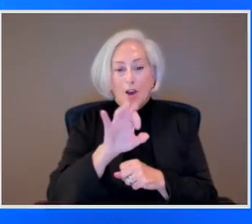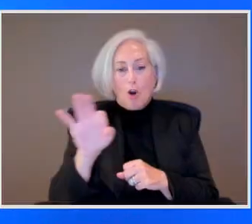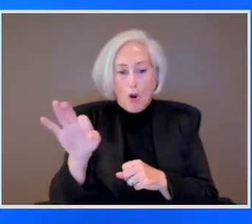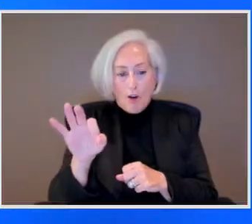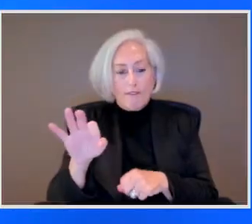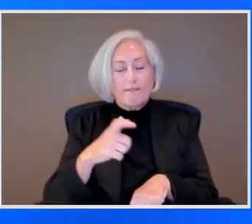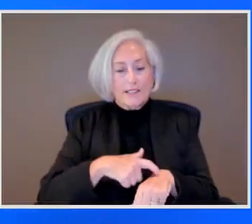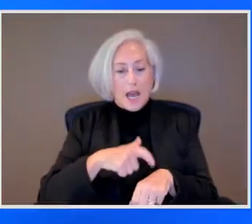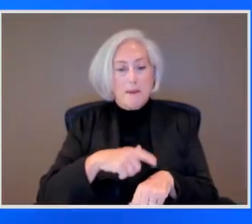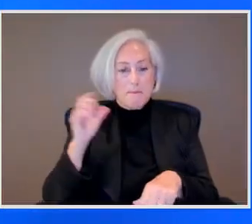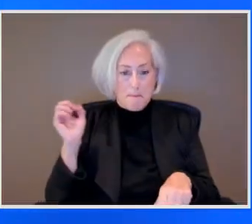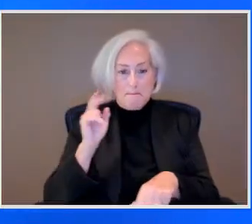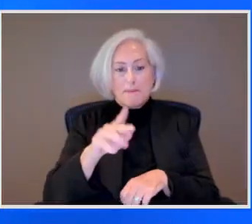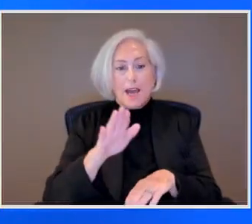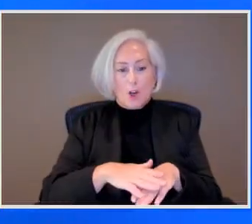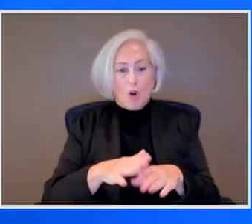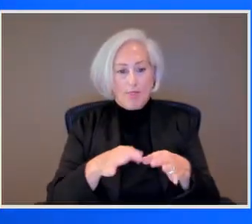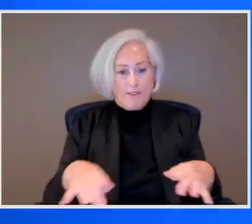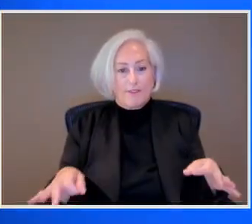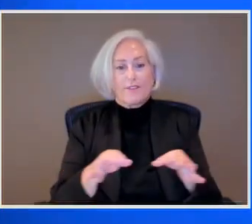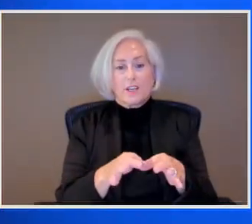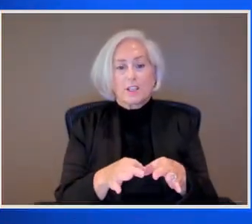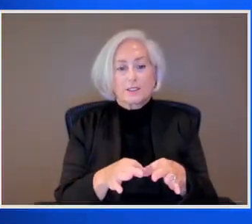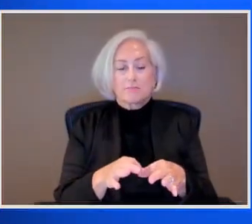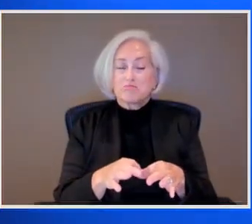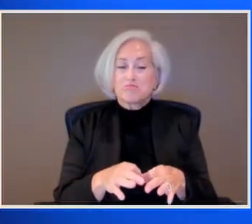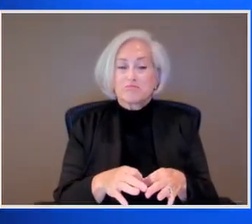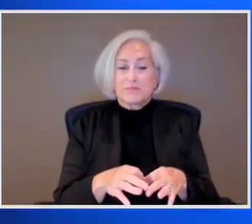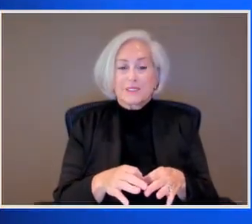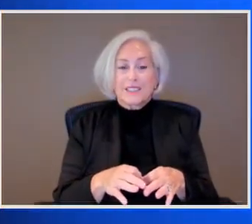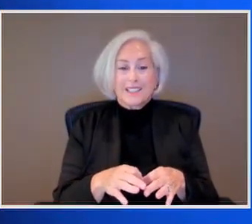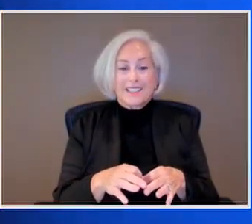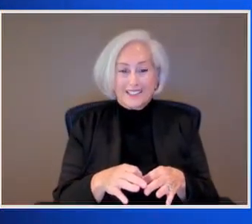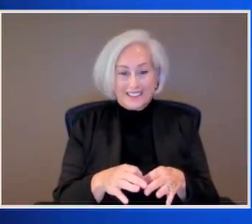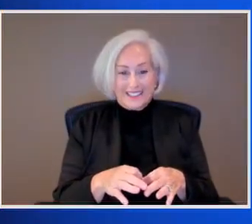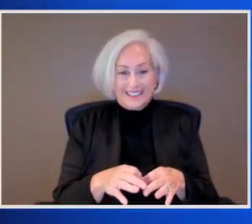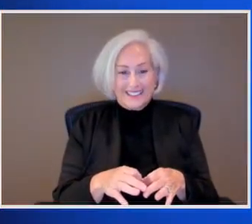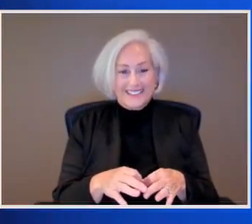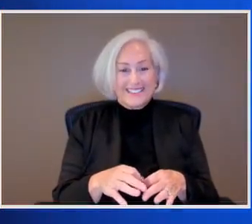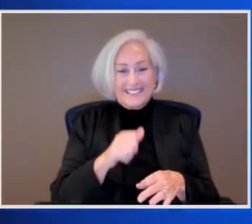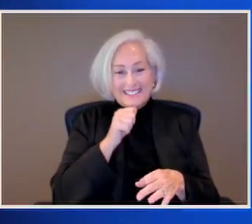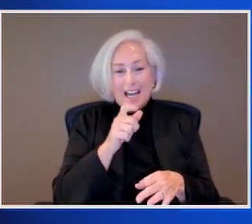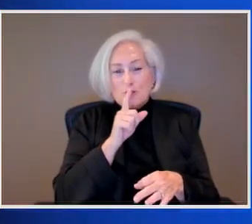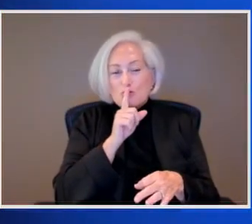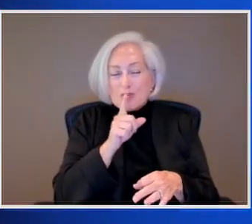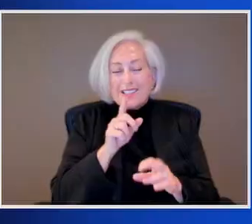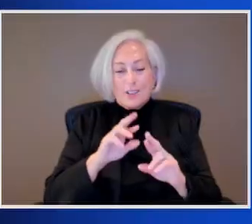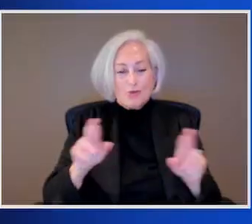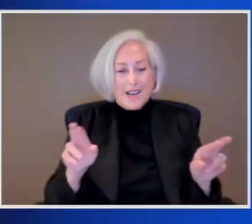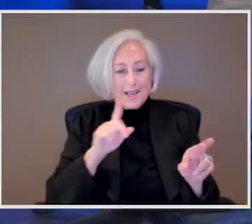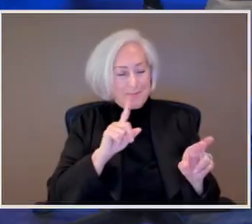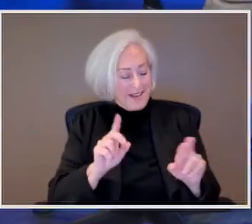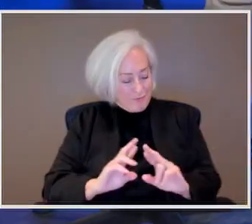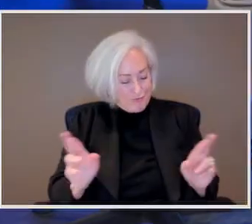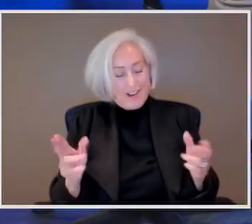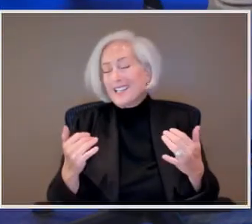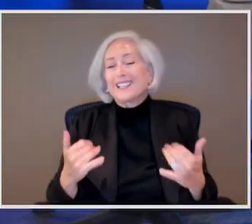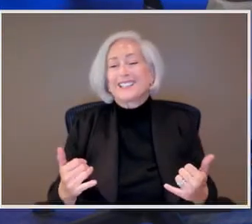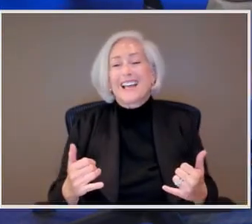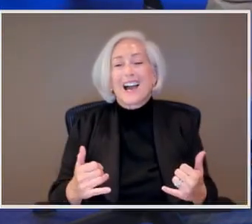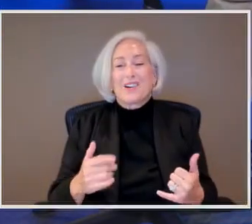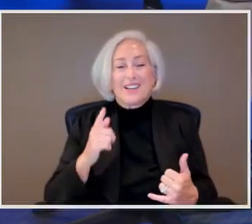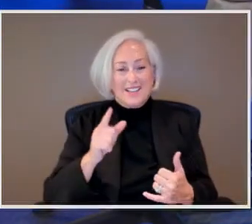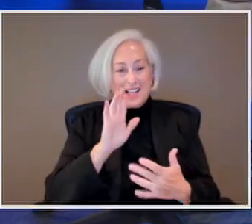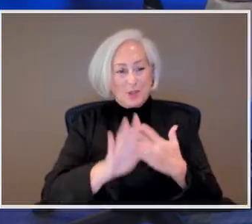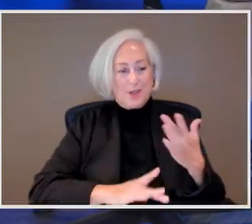able to get back on the field, and wasn't quite ready. So, but he's ready now, so he's good. That's when you reached out to